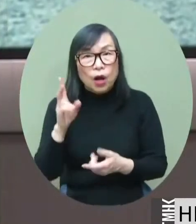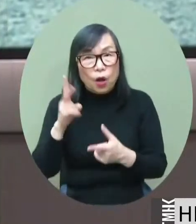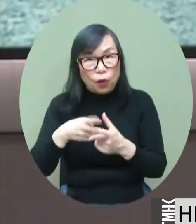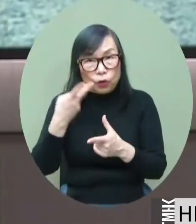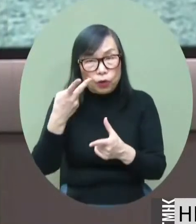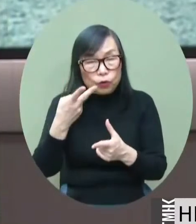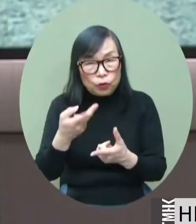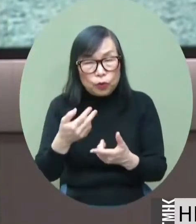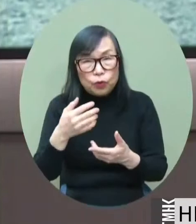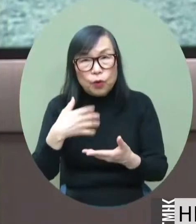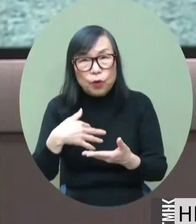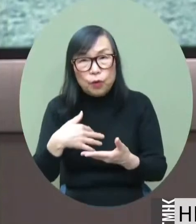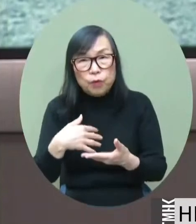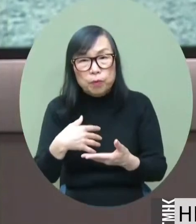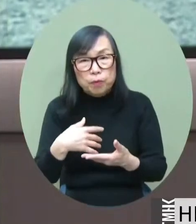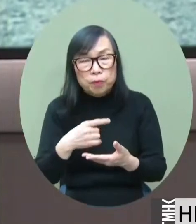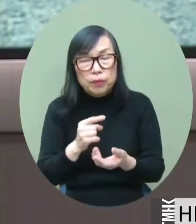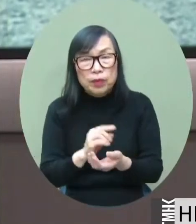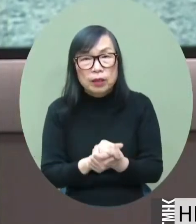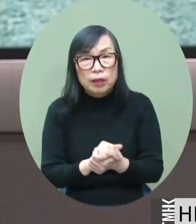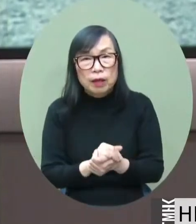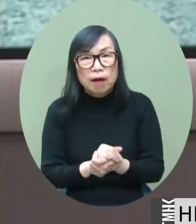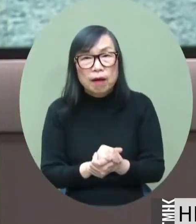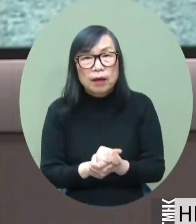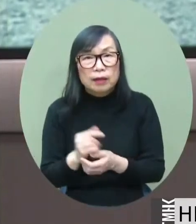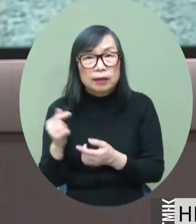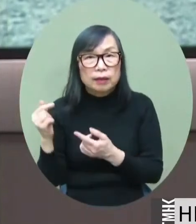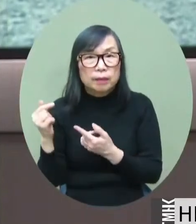the members of public